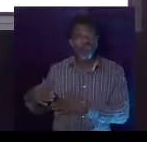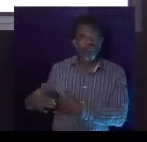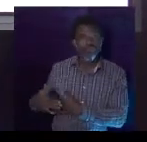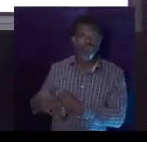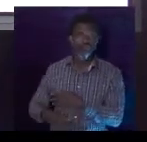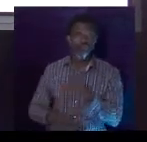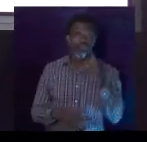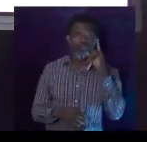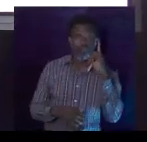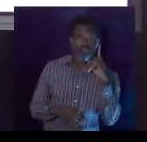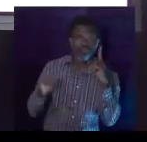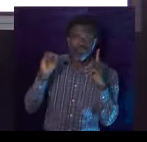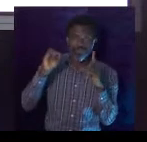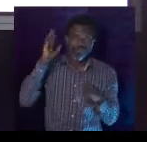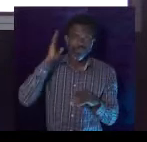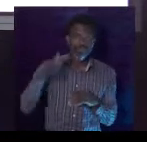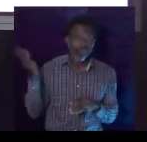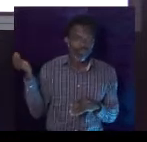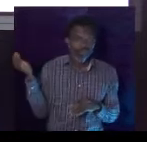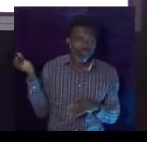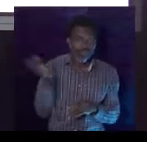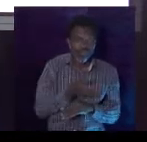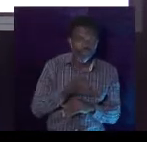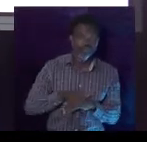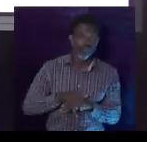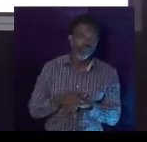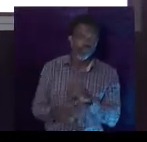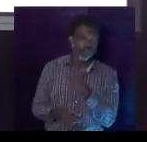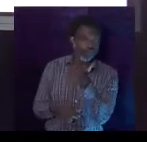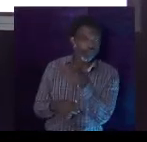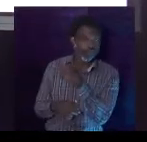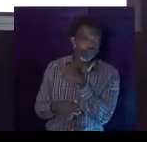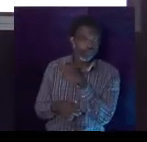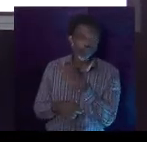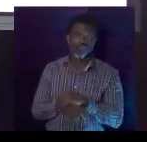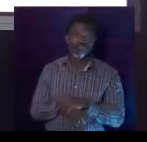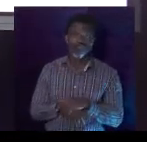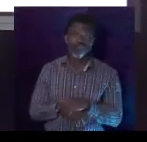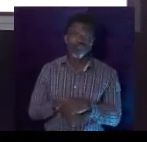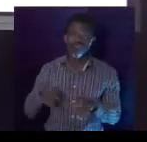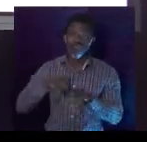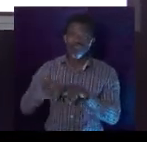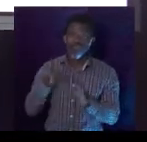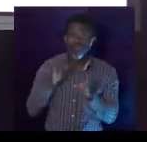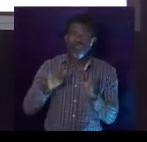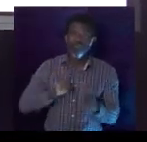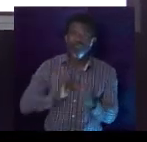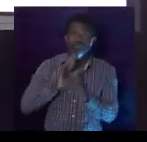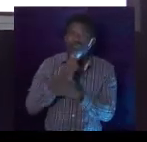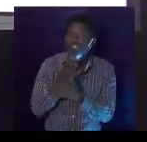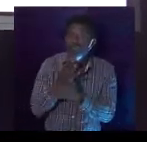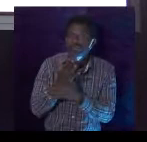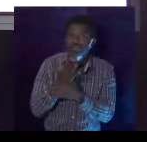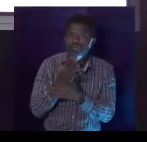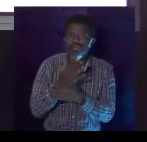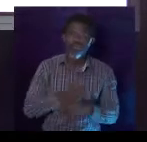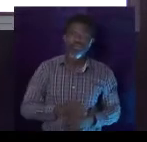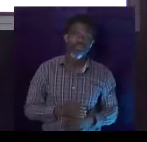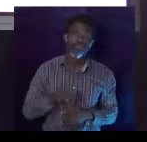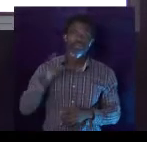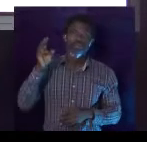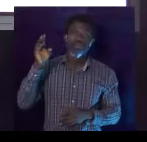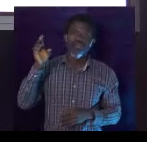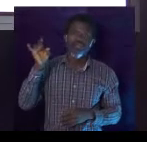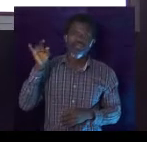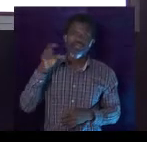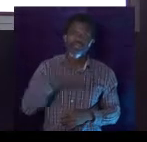Do not cancel the 2 zeros. Now I have 1 divided by 1. I have 1 Celsius unit here. But if I